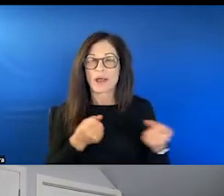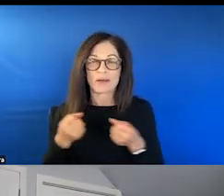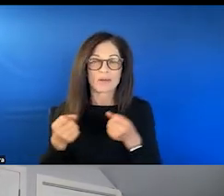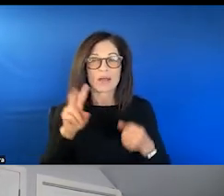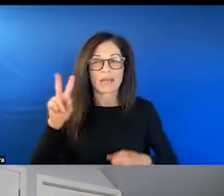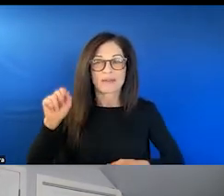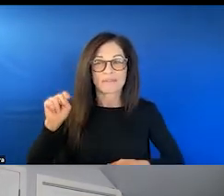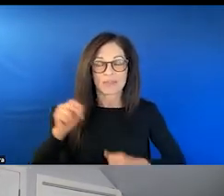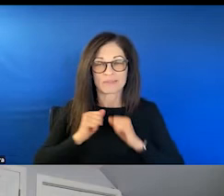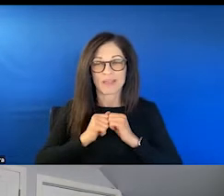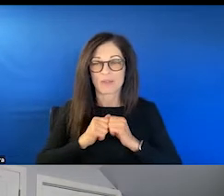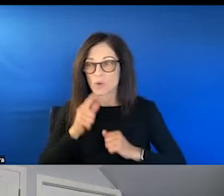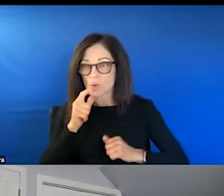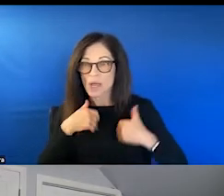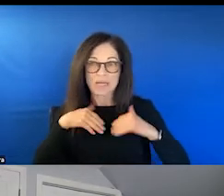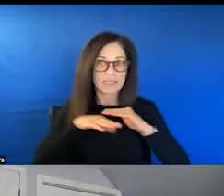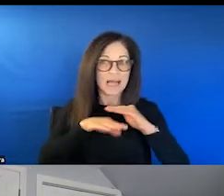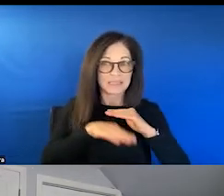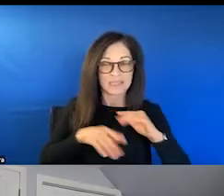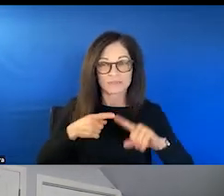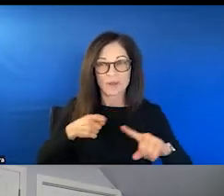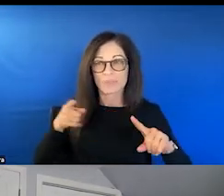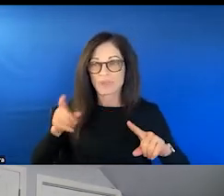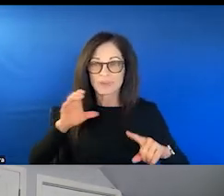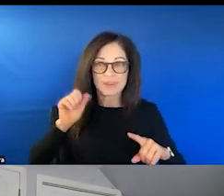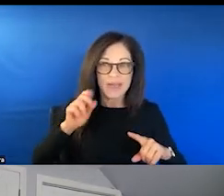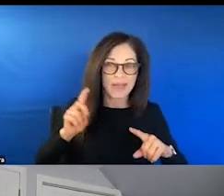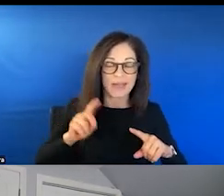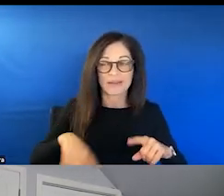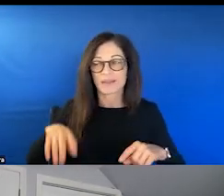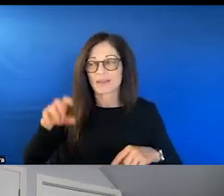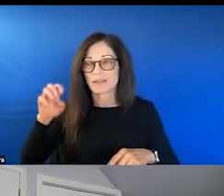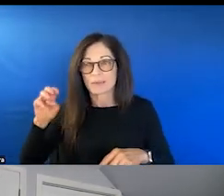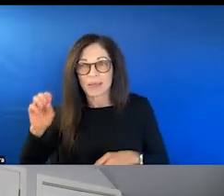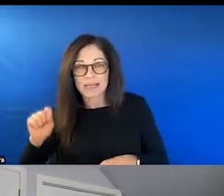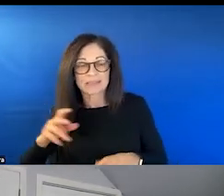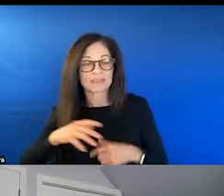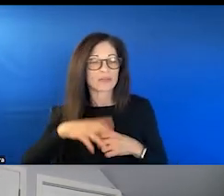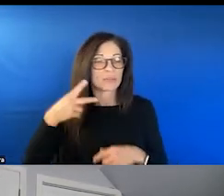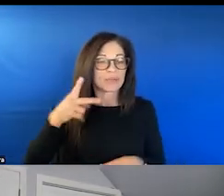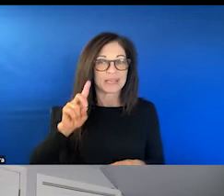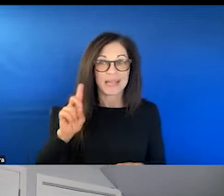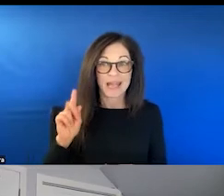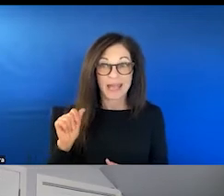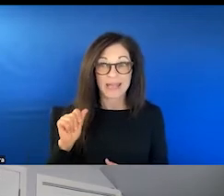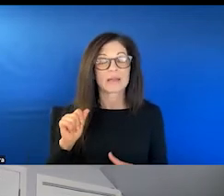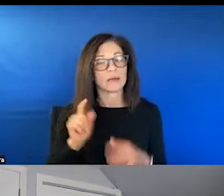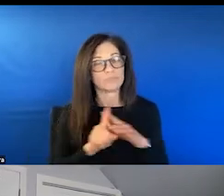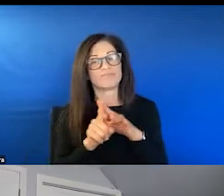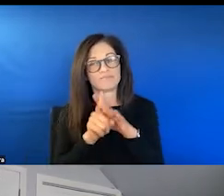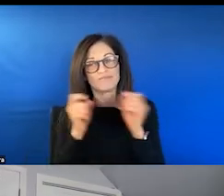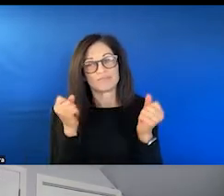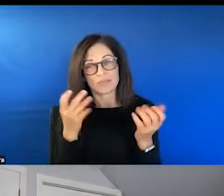has access to data from the CAD or RMS or police PDAs has come up many, many times. There's